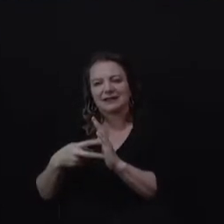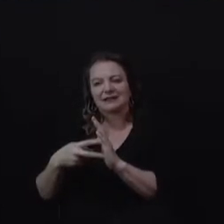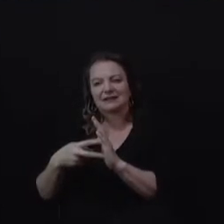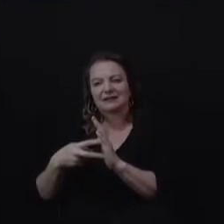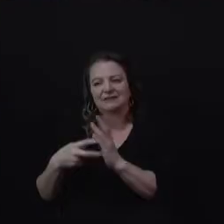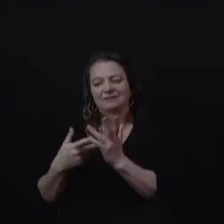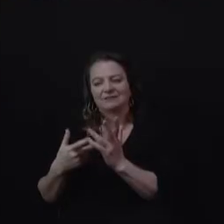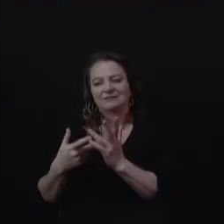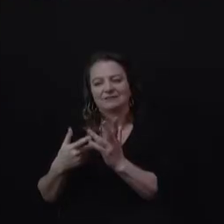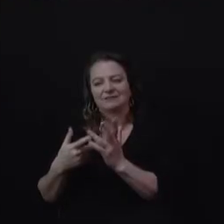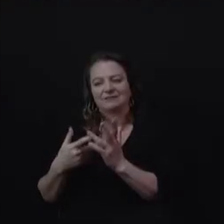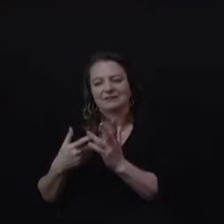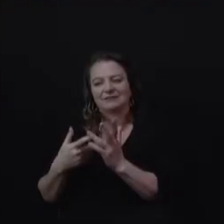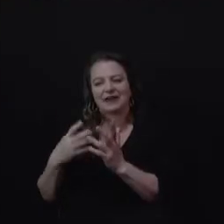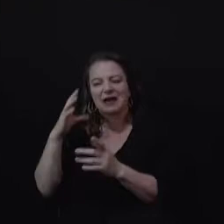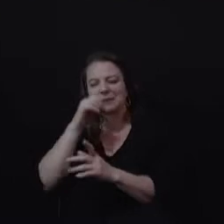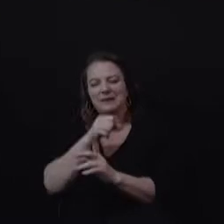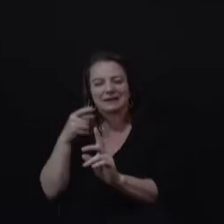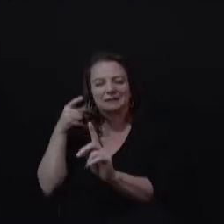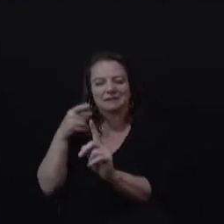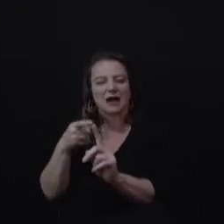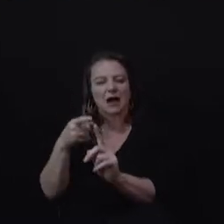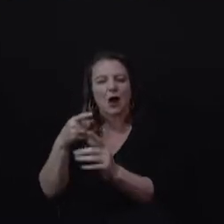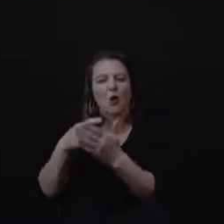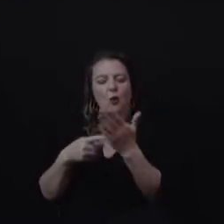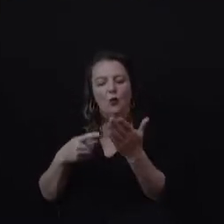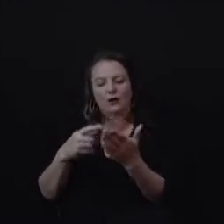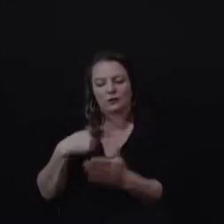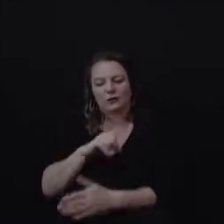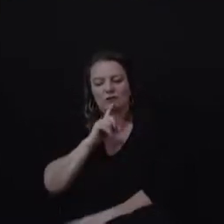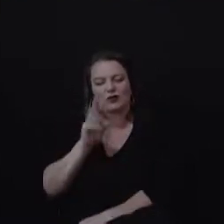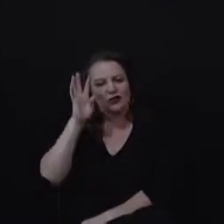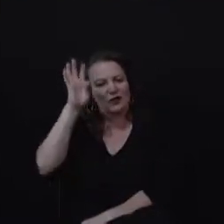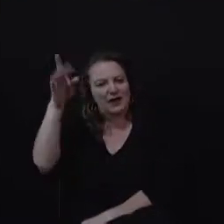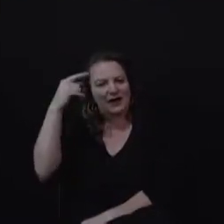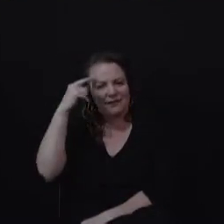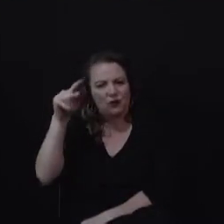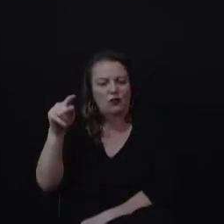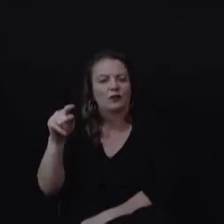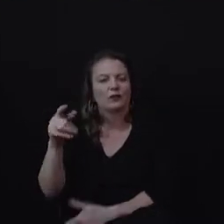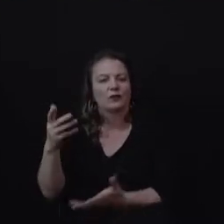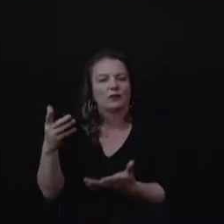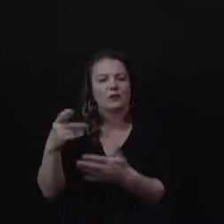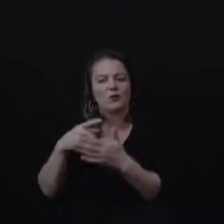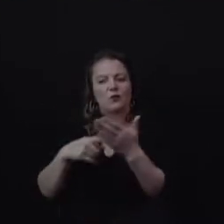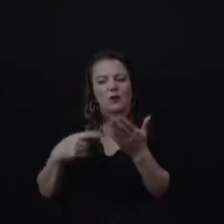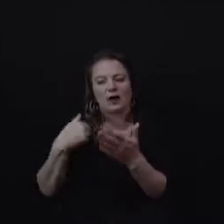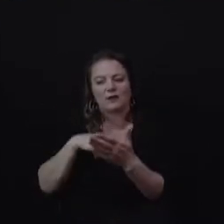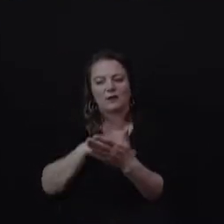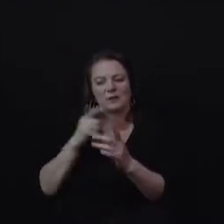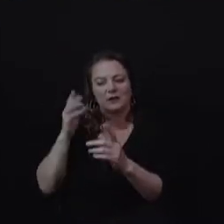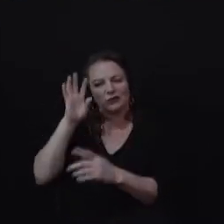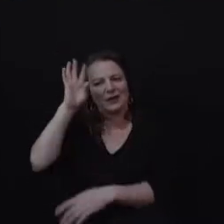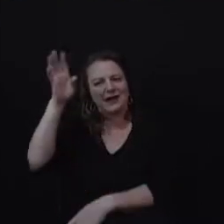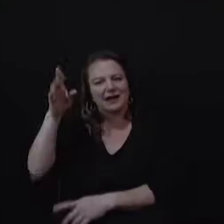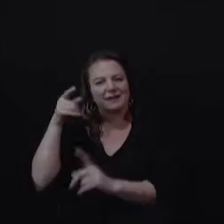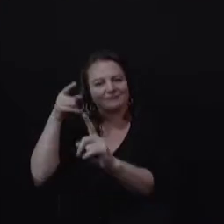the missing of the mark of what we were created to be and what we were created to do. What is